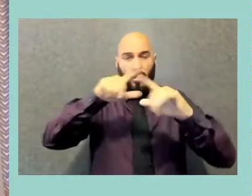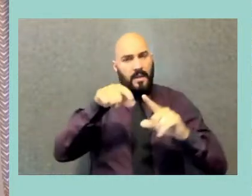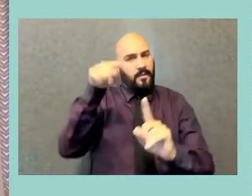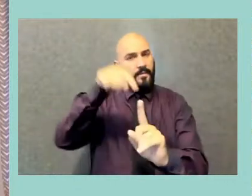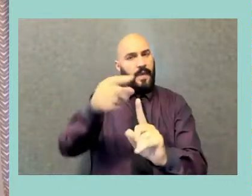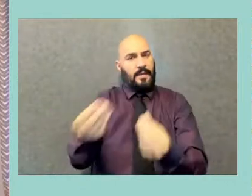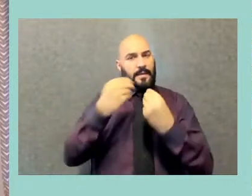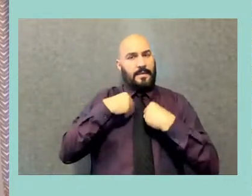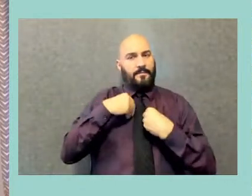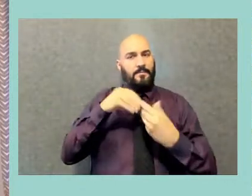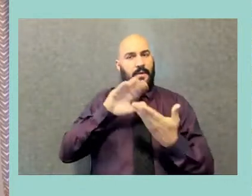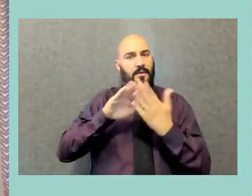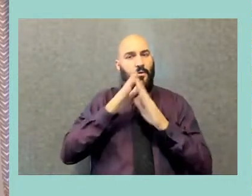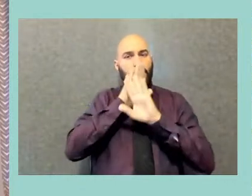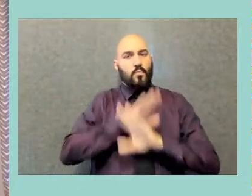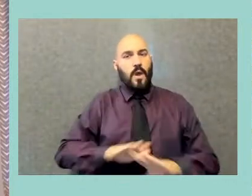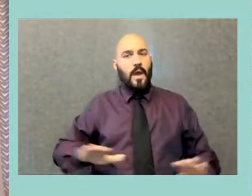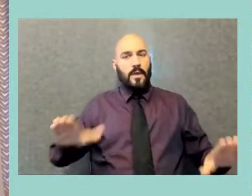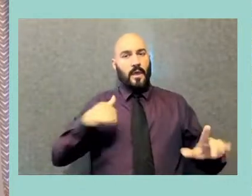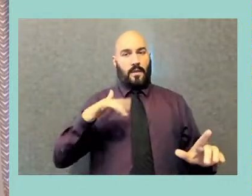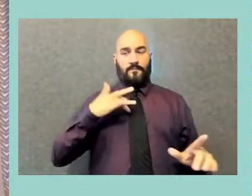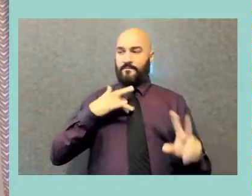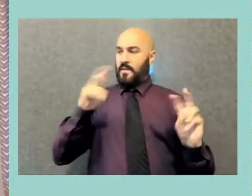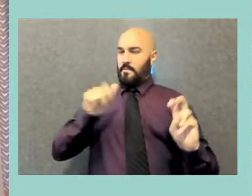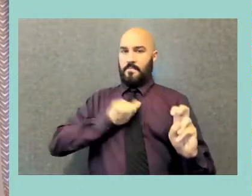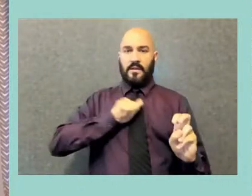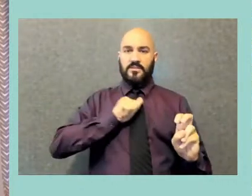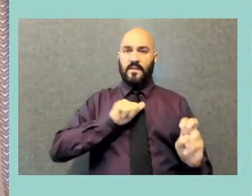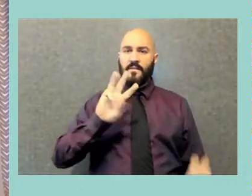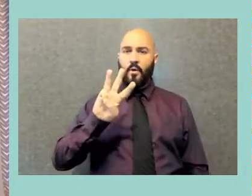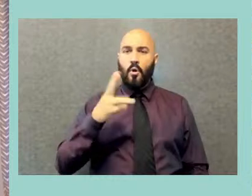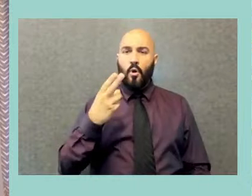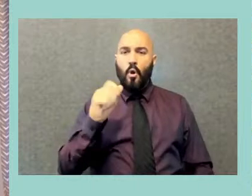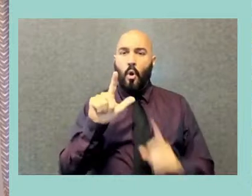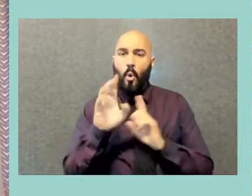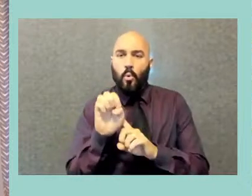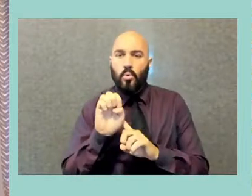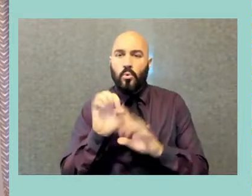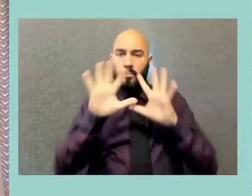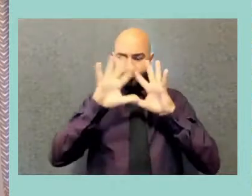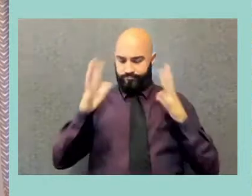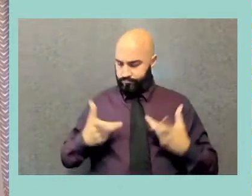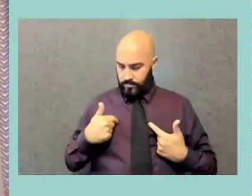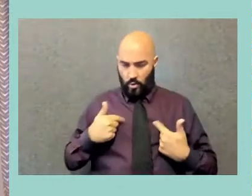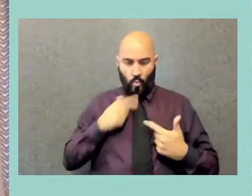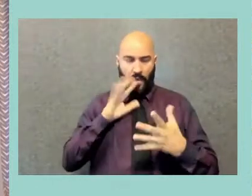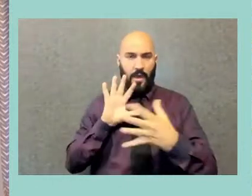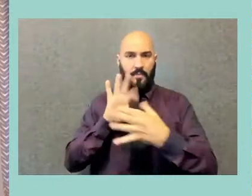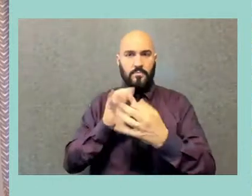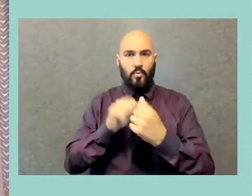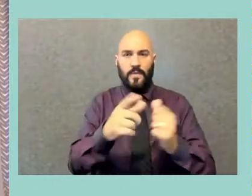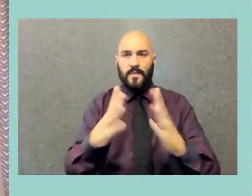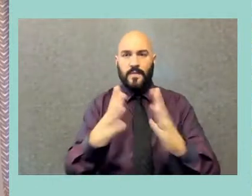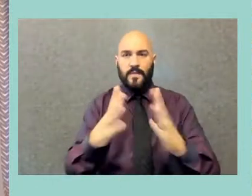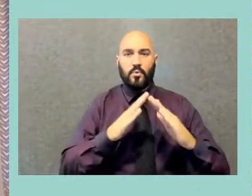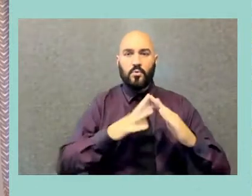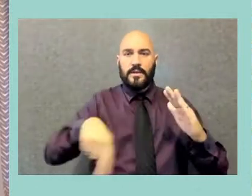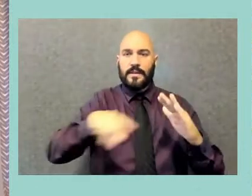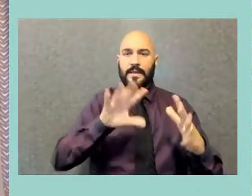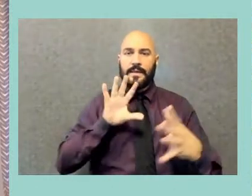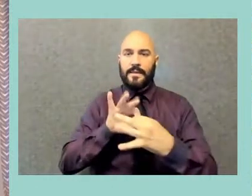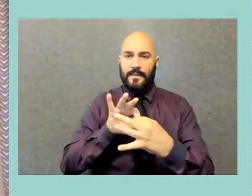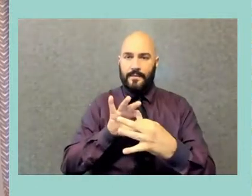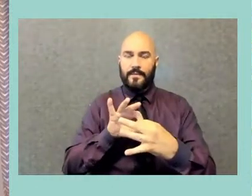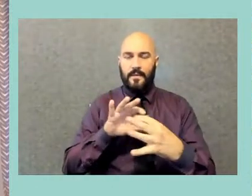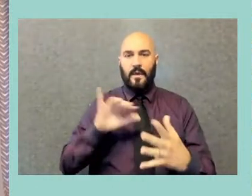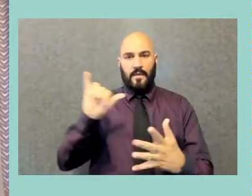this community. That worship was my first spiritual experience. It was that night